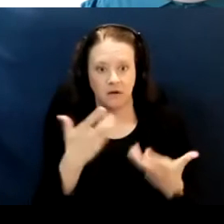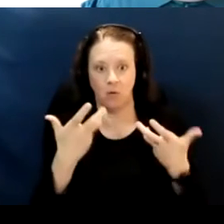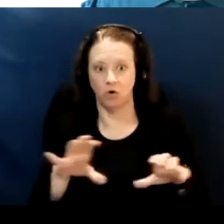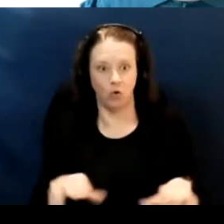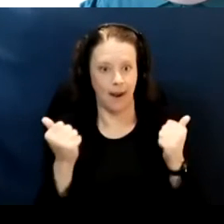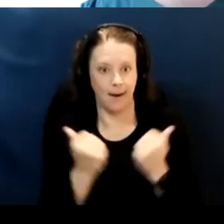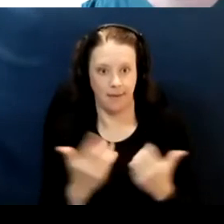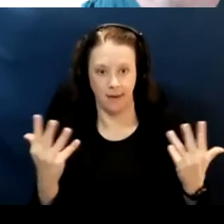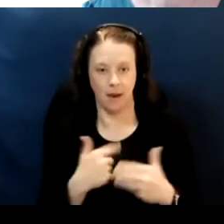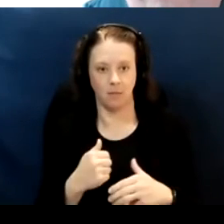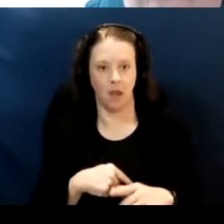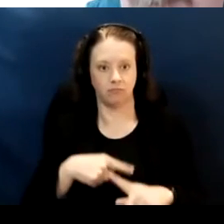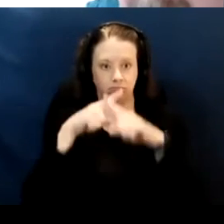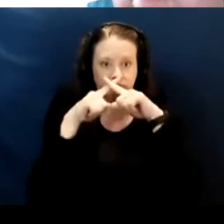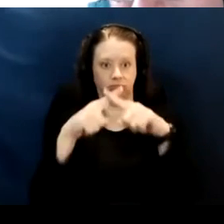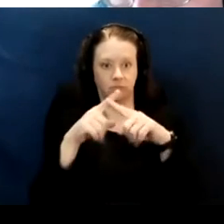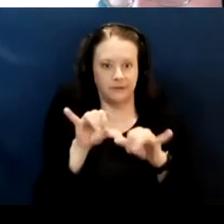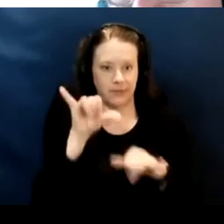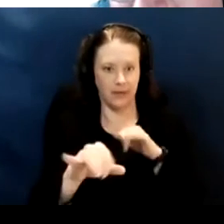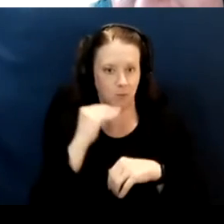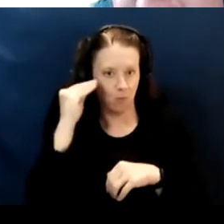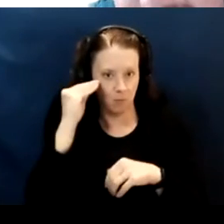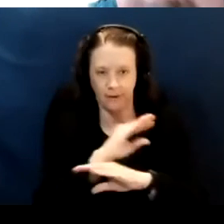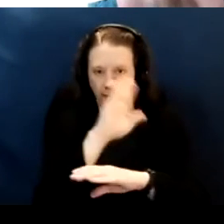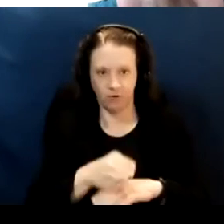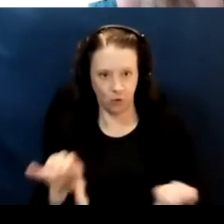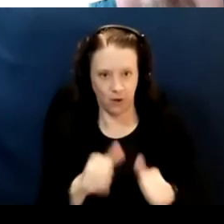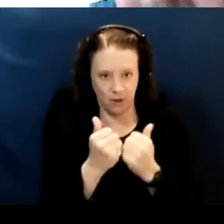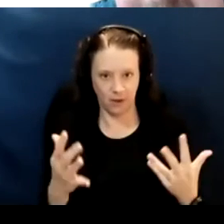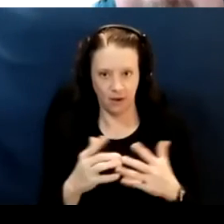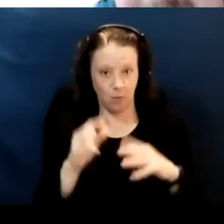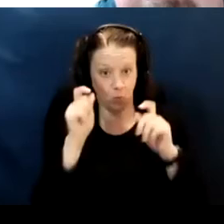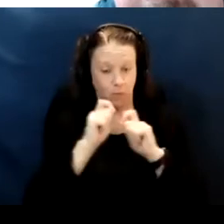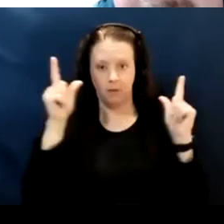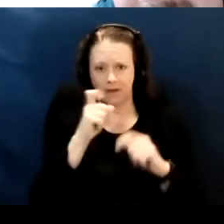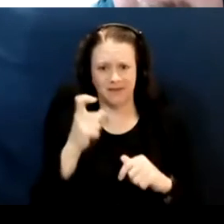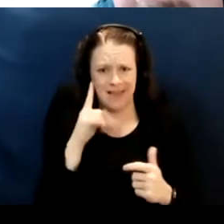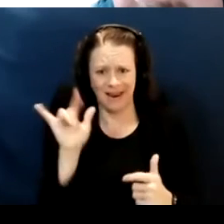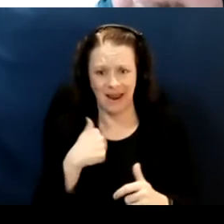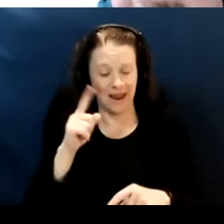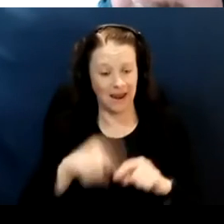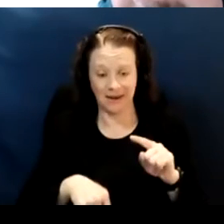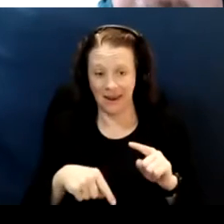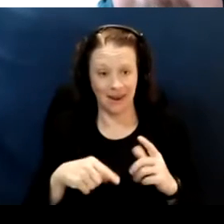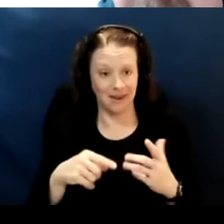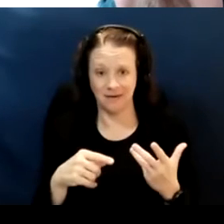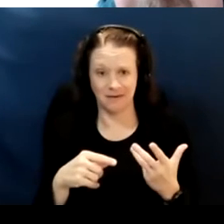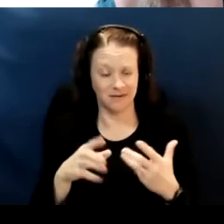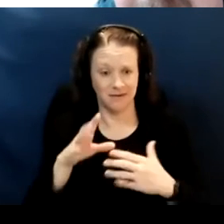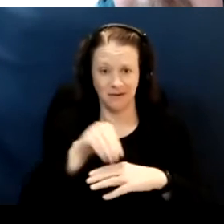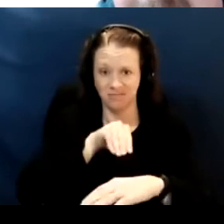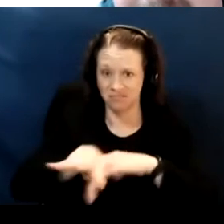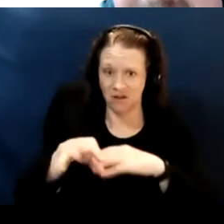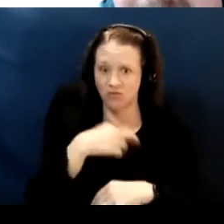not doing anything. So it woke me up, because I was like, I can't put my parents in at